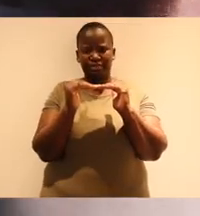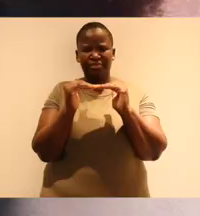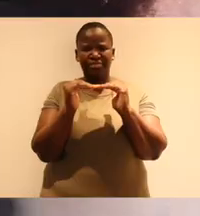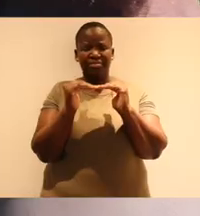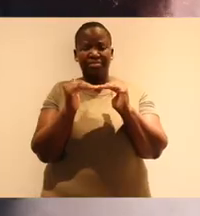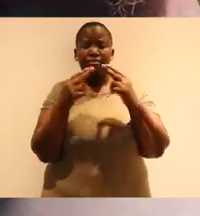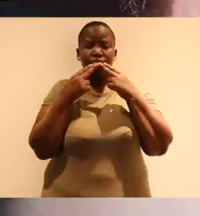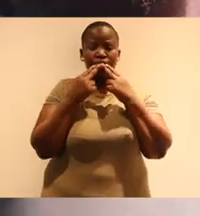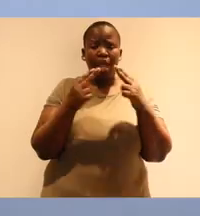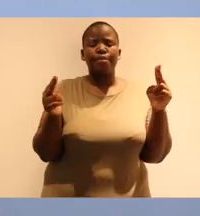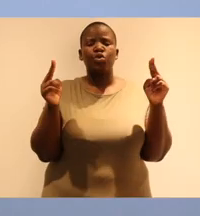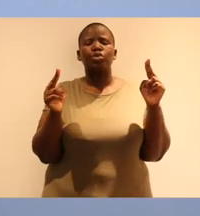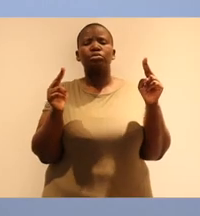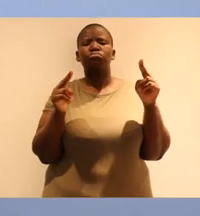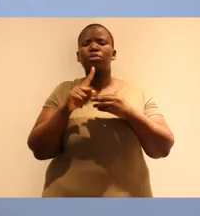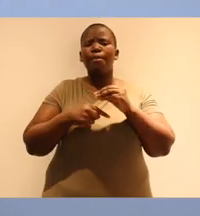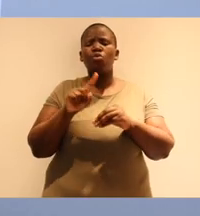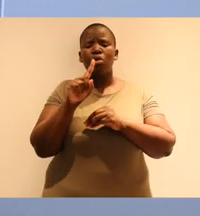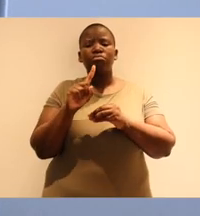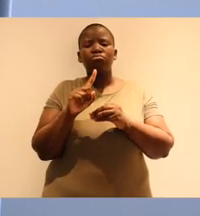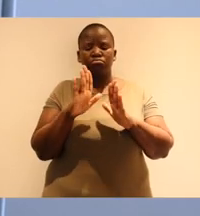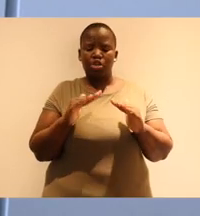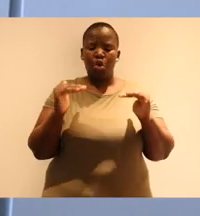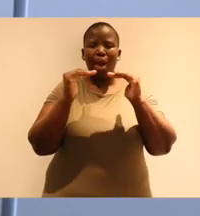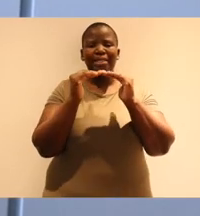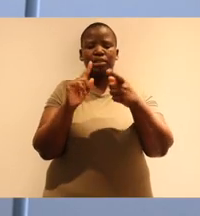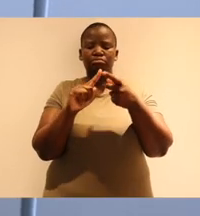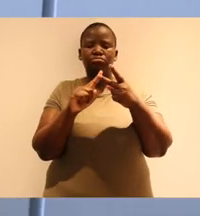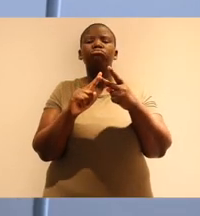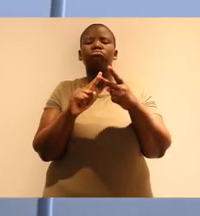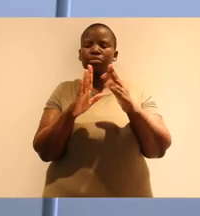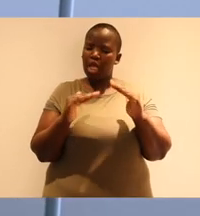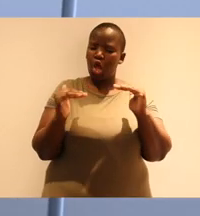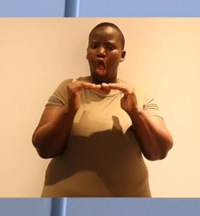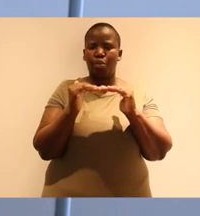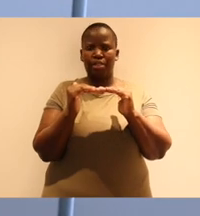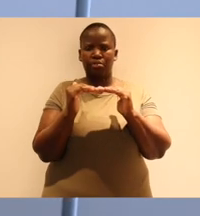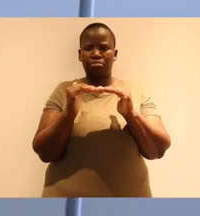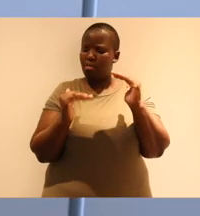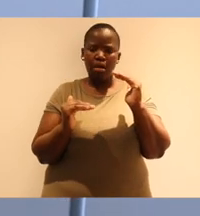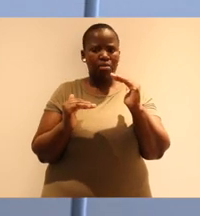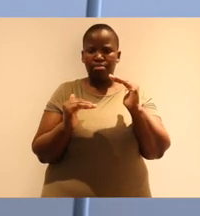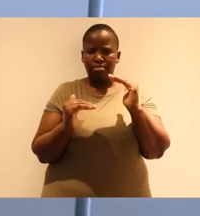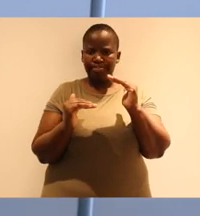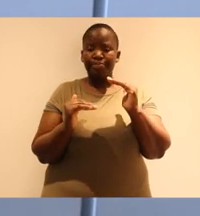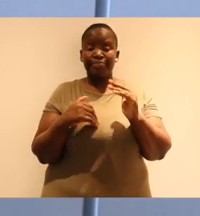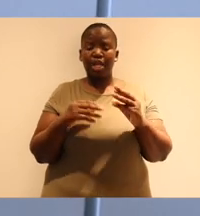Unmute is about equality and equity. Unmute taught Artscape.